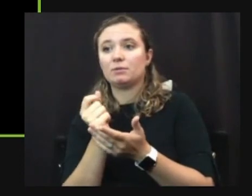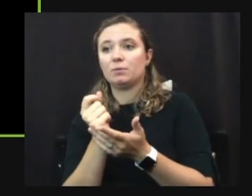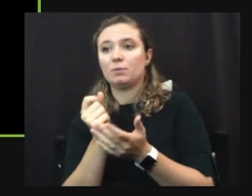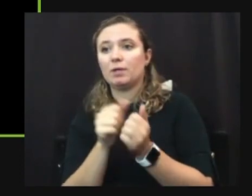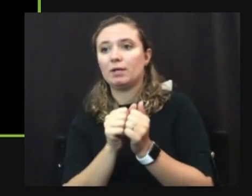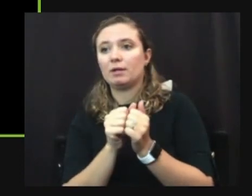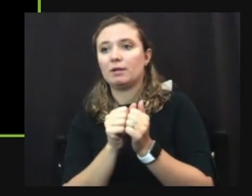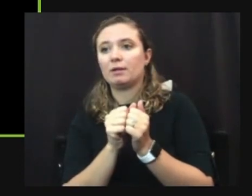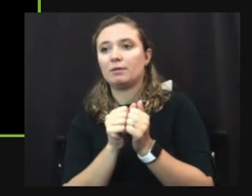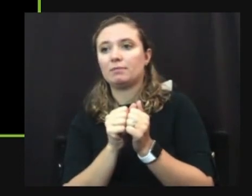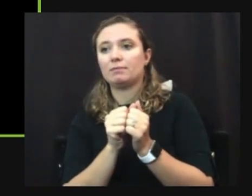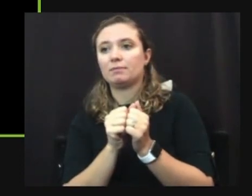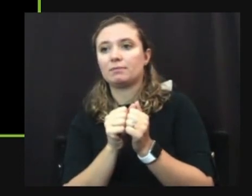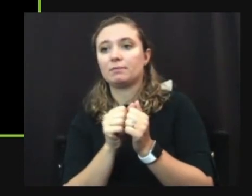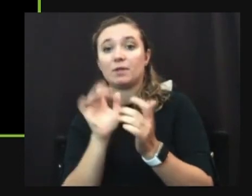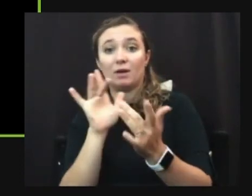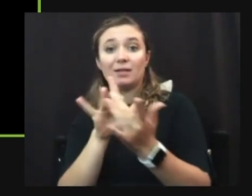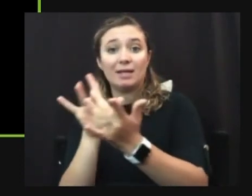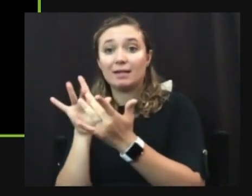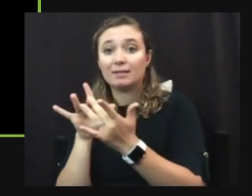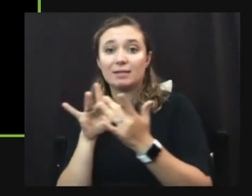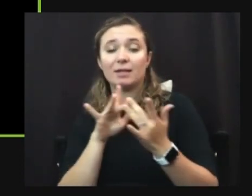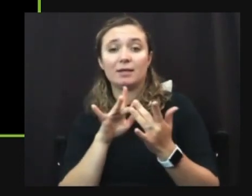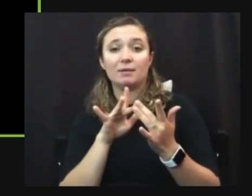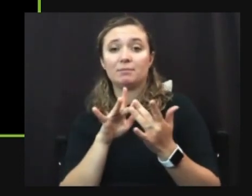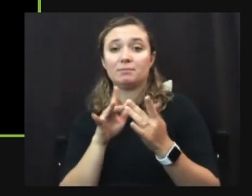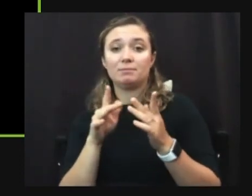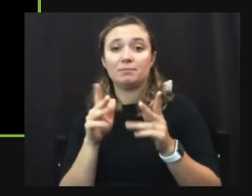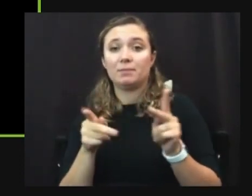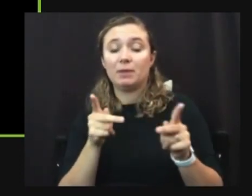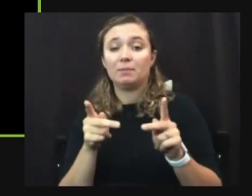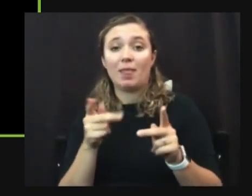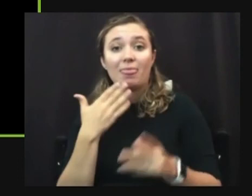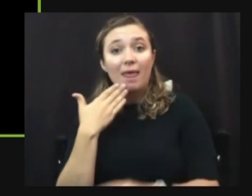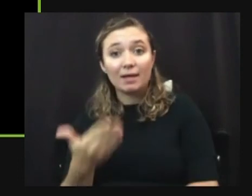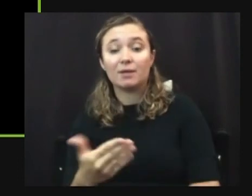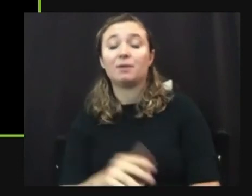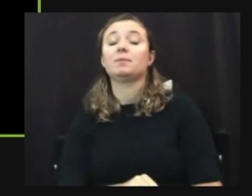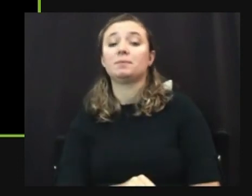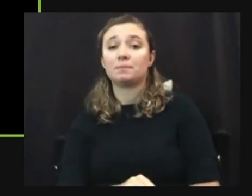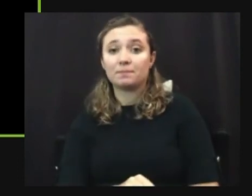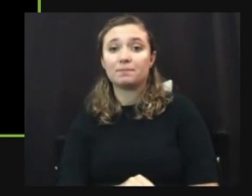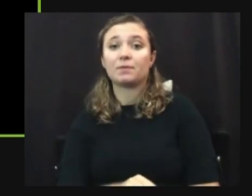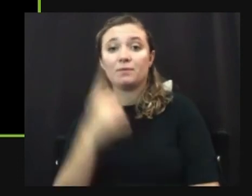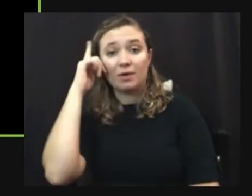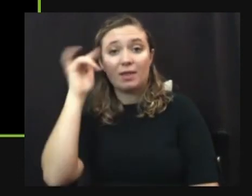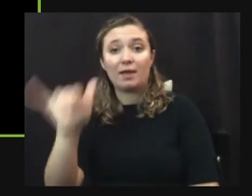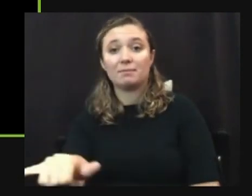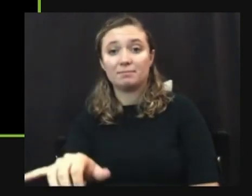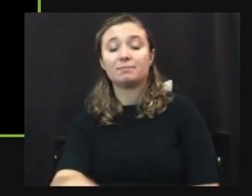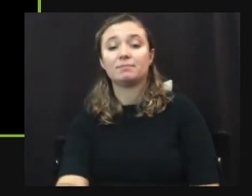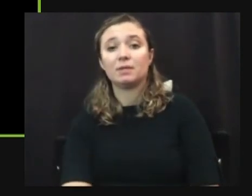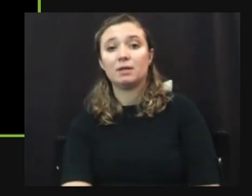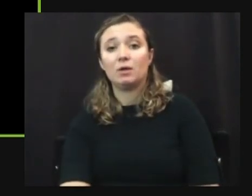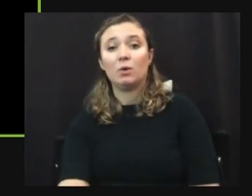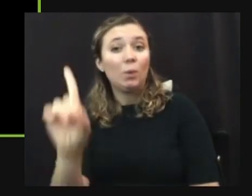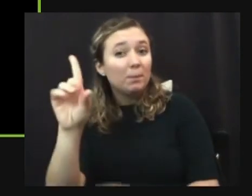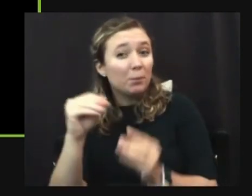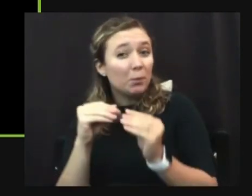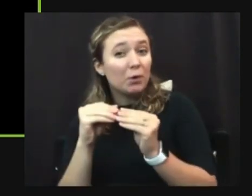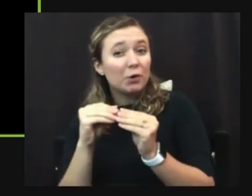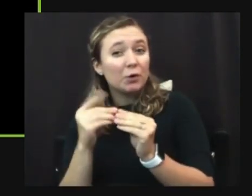We need a lot of help. Help us. Yes. Thank you for that. One more?